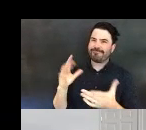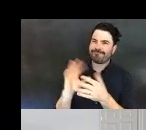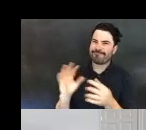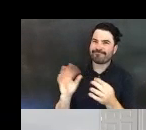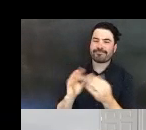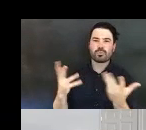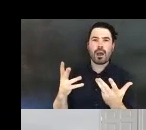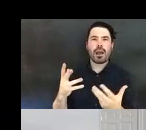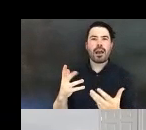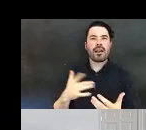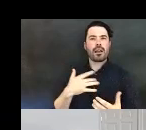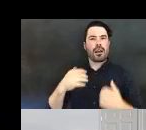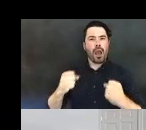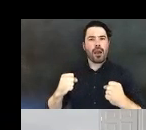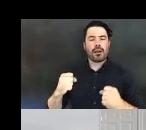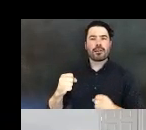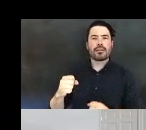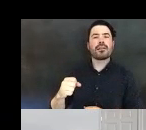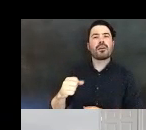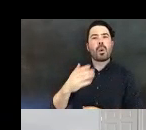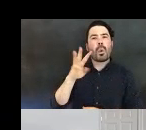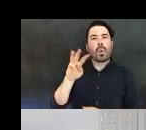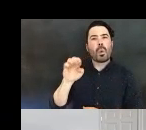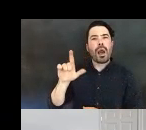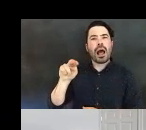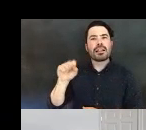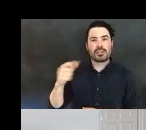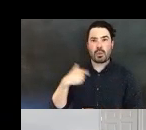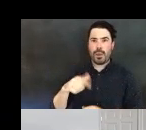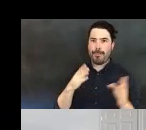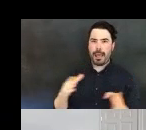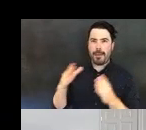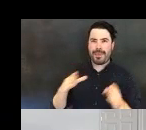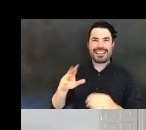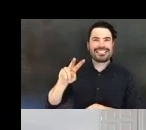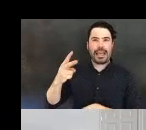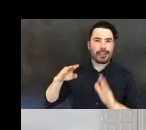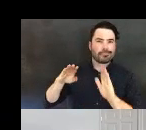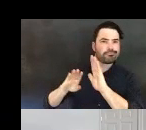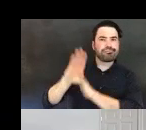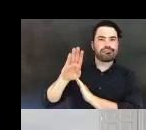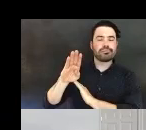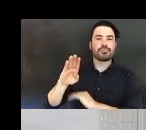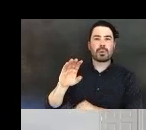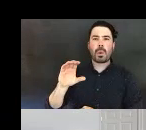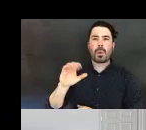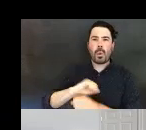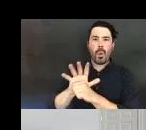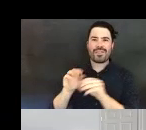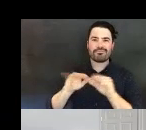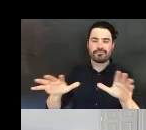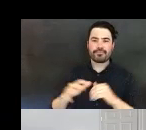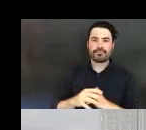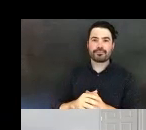our planning for a potential second wave of COVID-19. Kirk Brower, our Chief Wellness Officer, is on the agenda today to